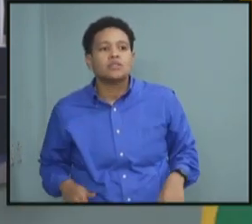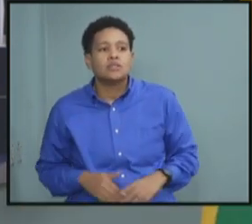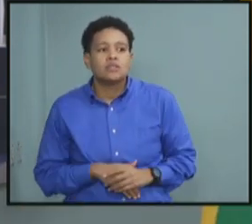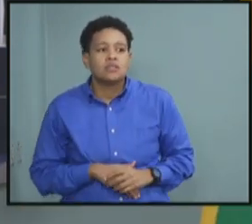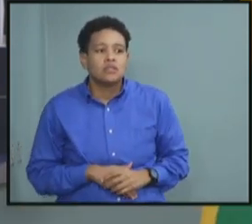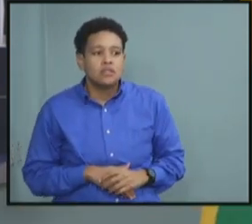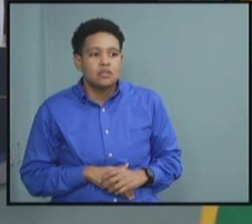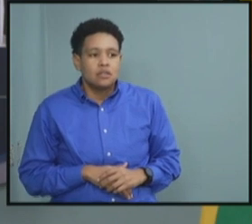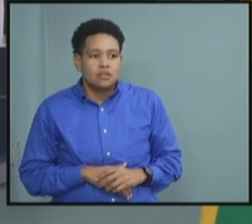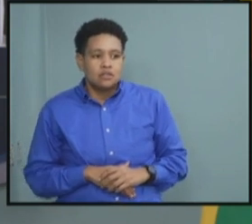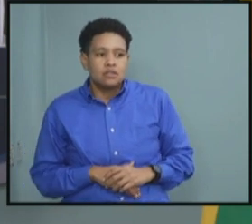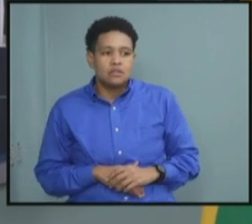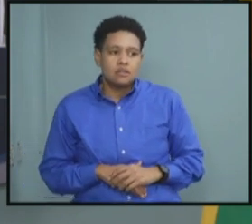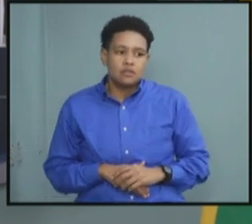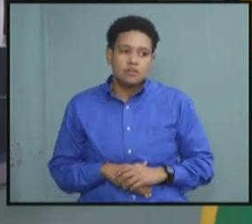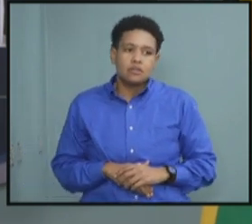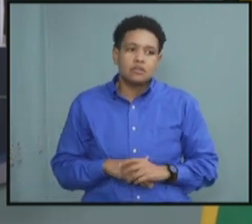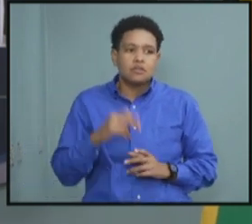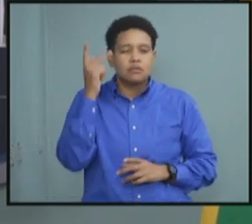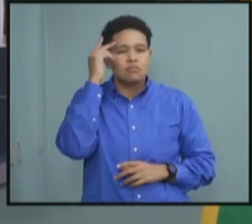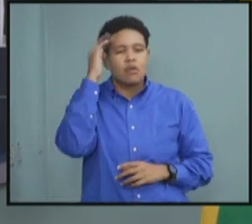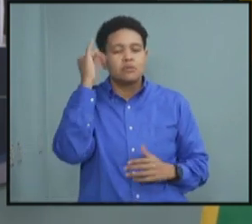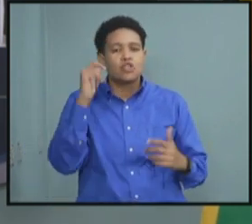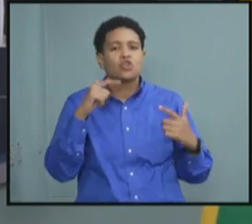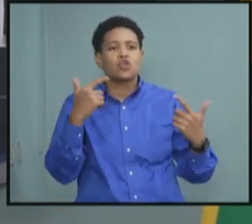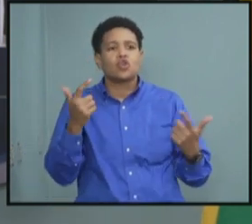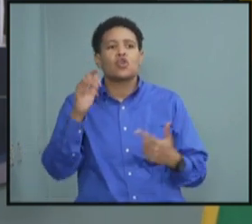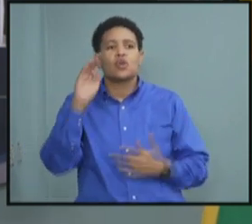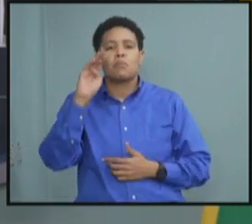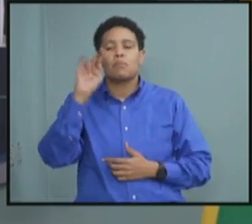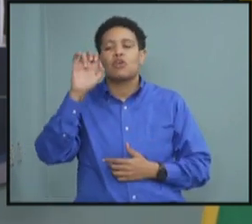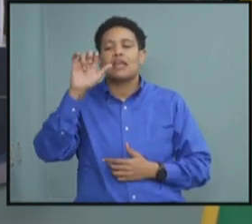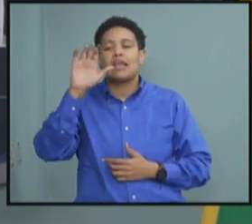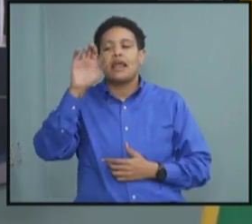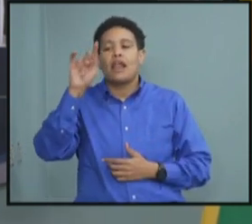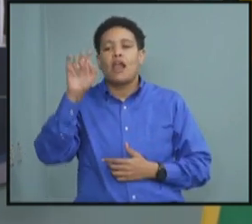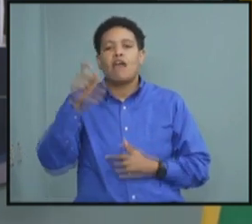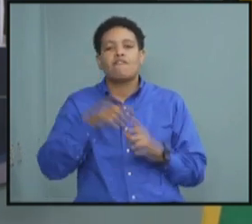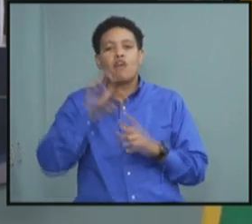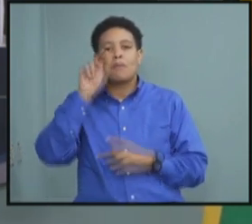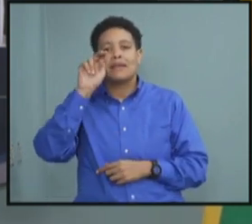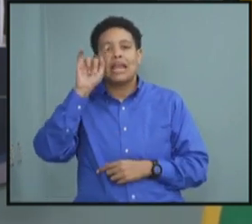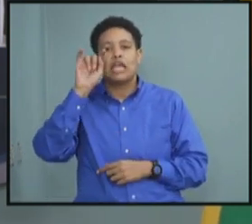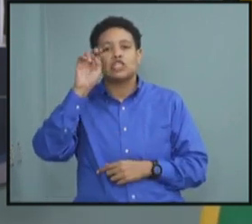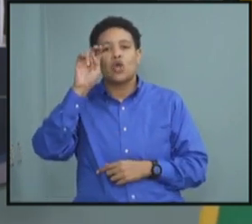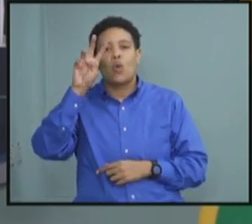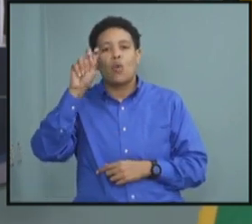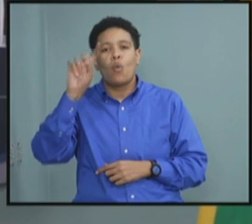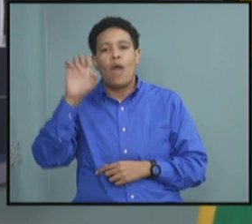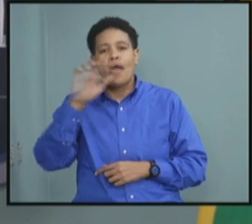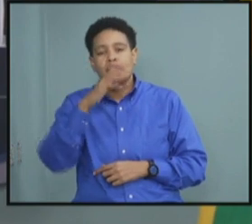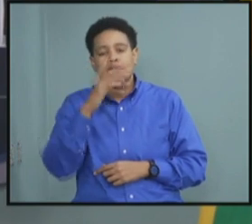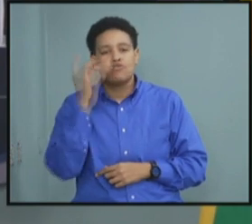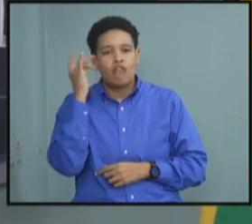much, Minister. All right, Prime Minister, let's then go to Ms. Brittany Clark from Nationwide Radio.